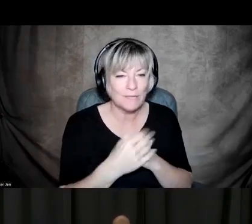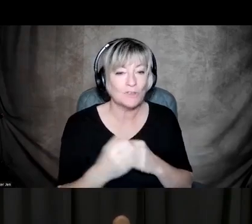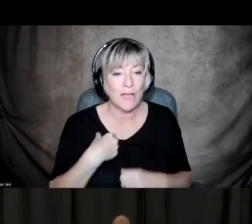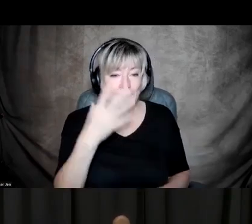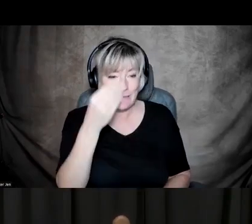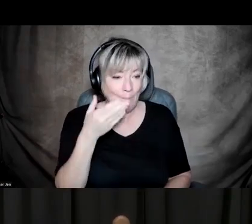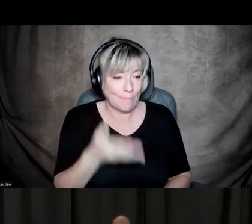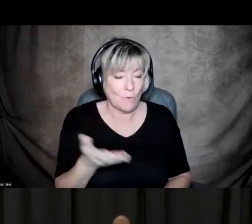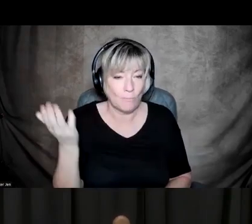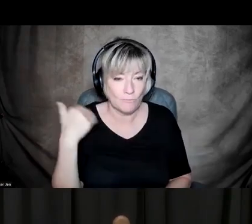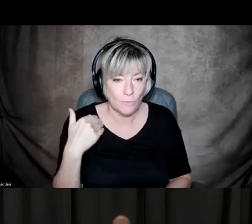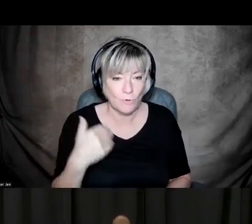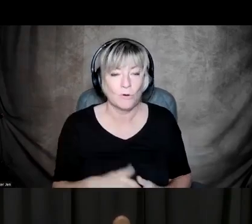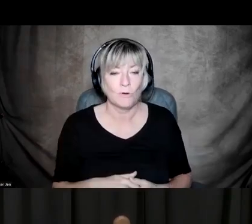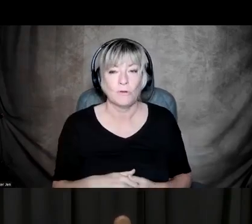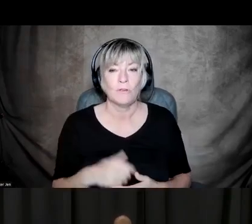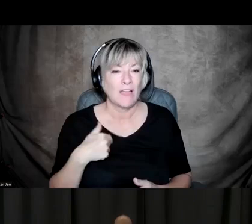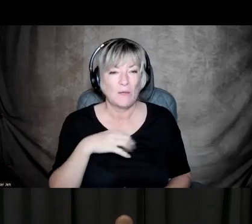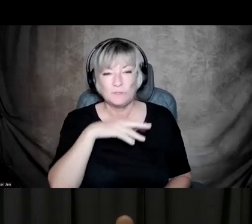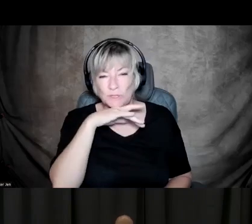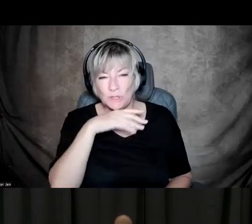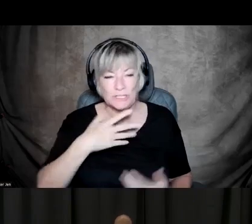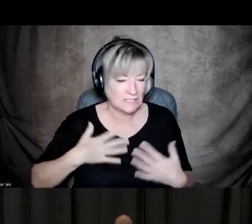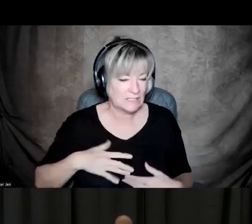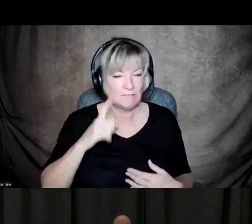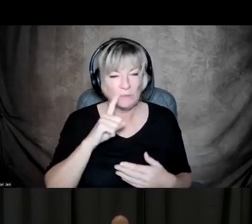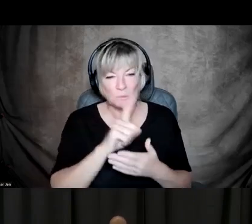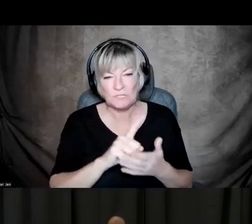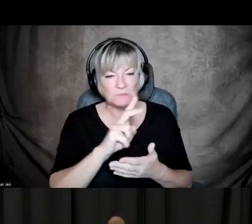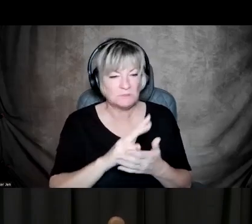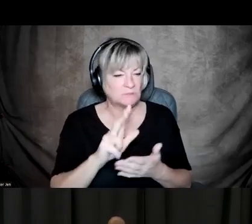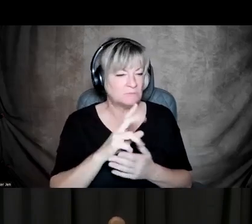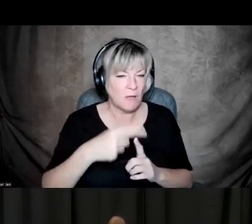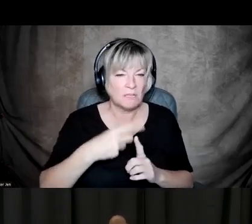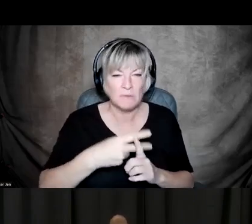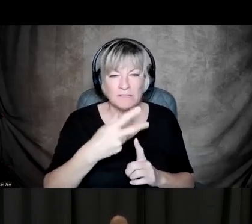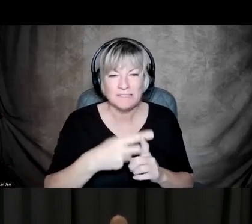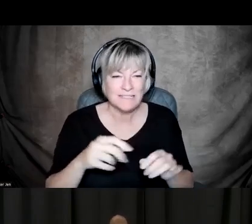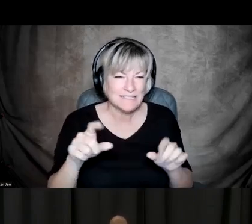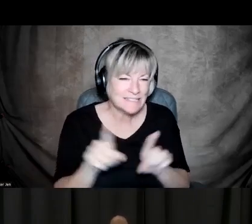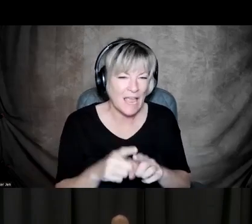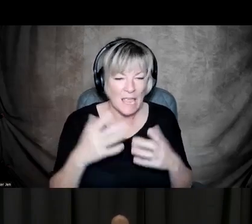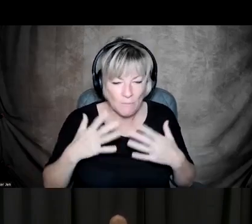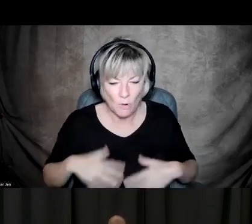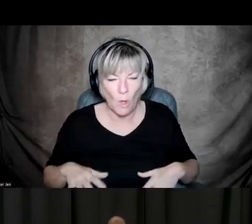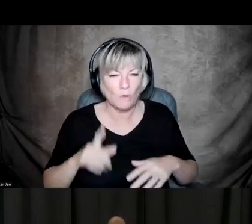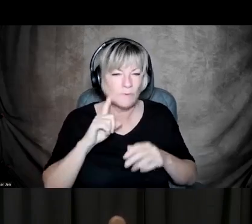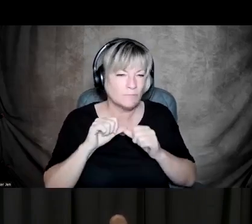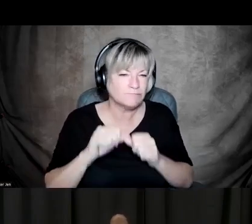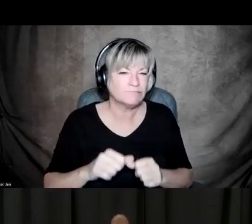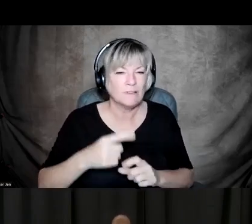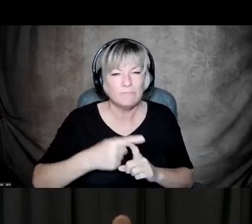at, that I was dirty for weeks and months, wearing the same clothing for months, the